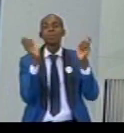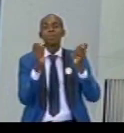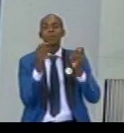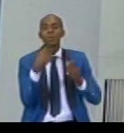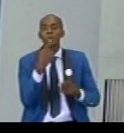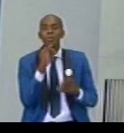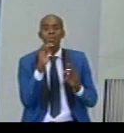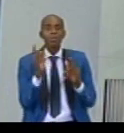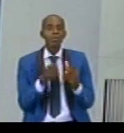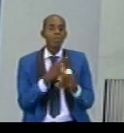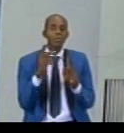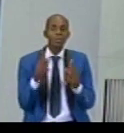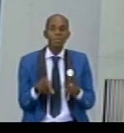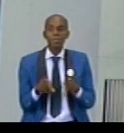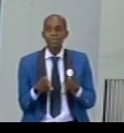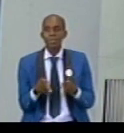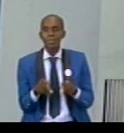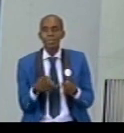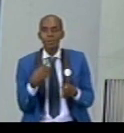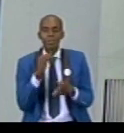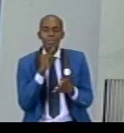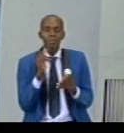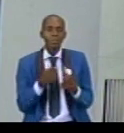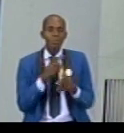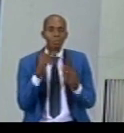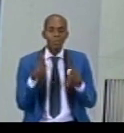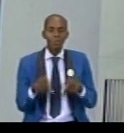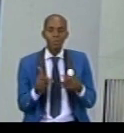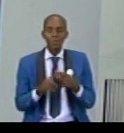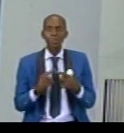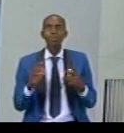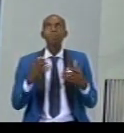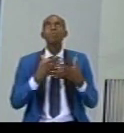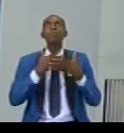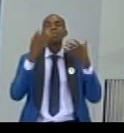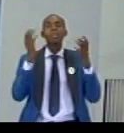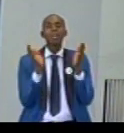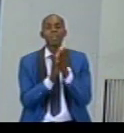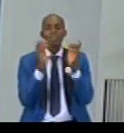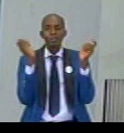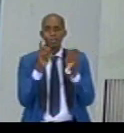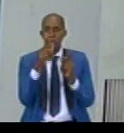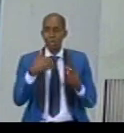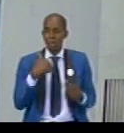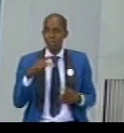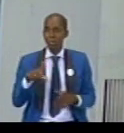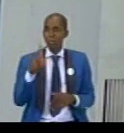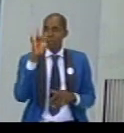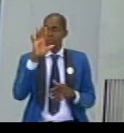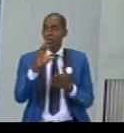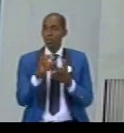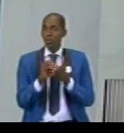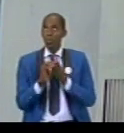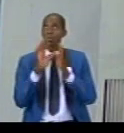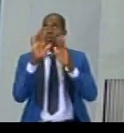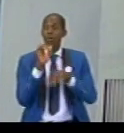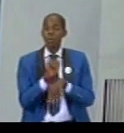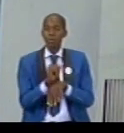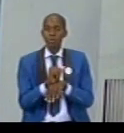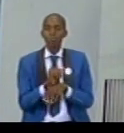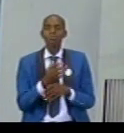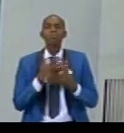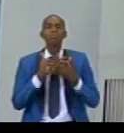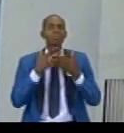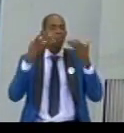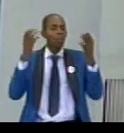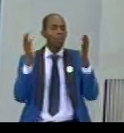If you are shouting, shout it loud and clear. You discover your miracle, hallelujah.